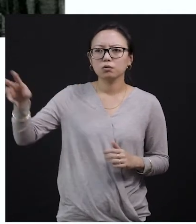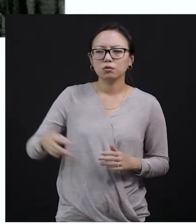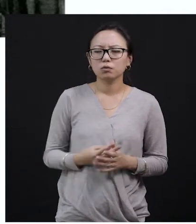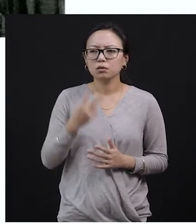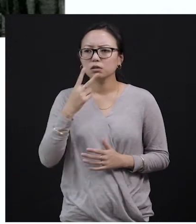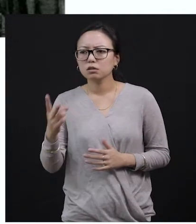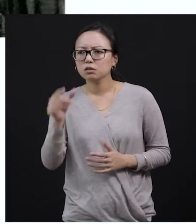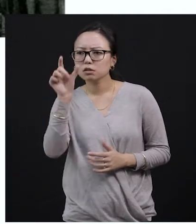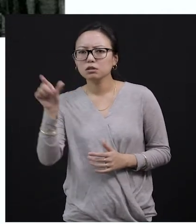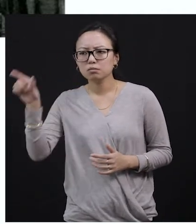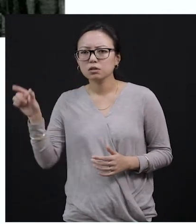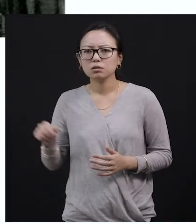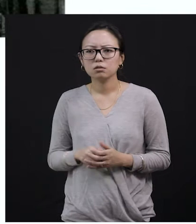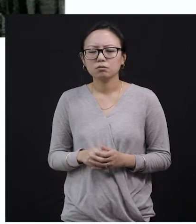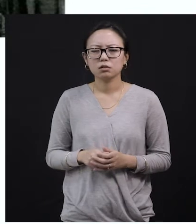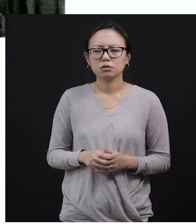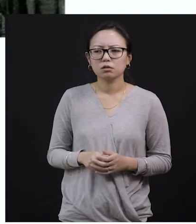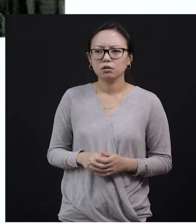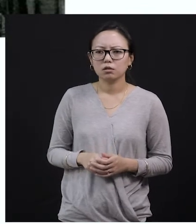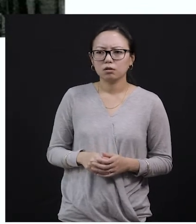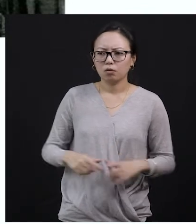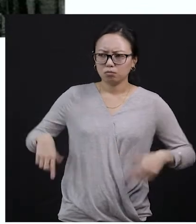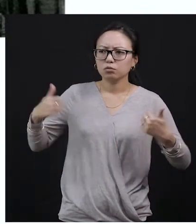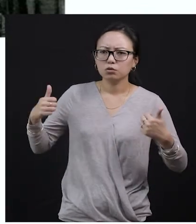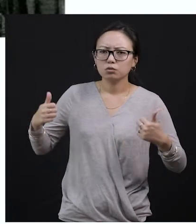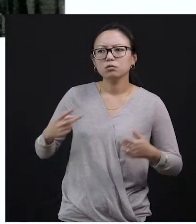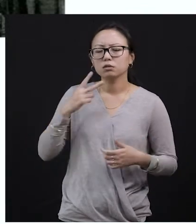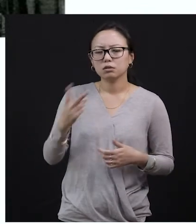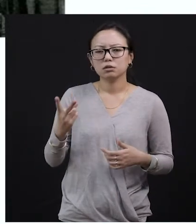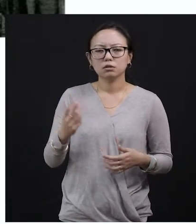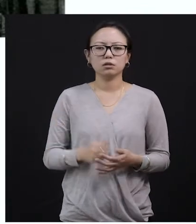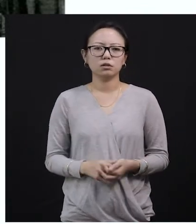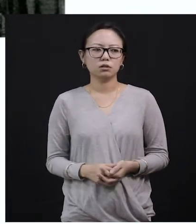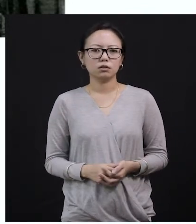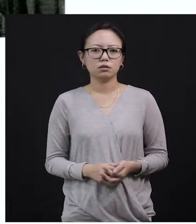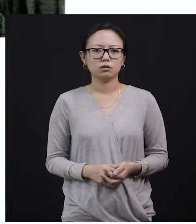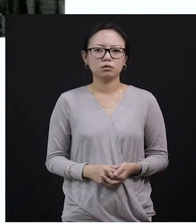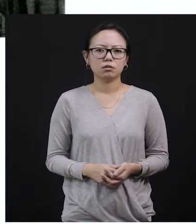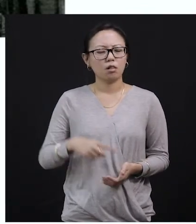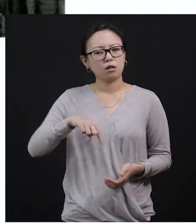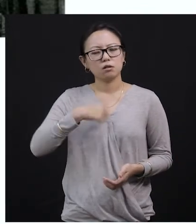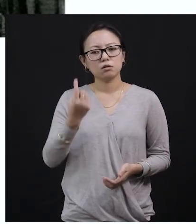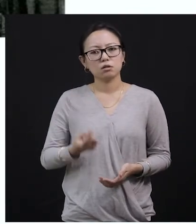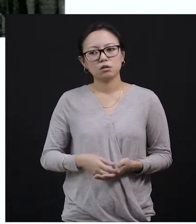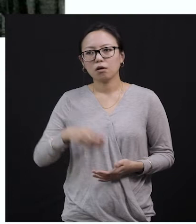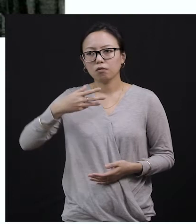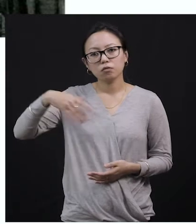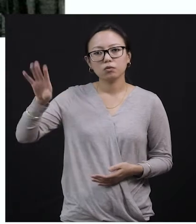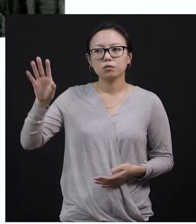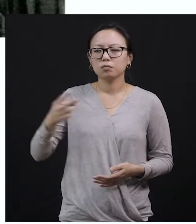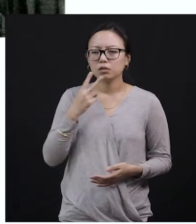his people is also doing fine. So he used to personally go out from his house and he look at the